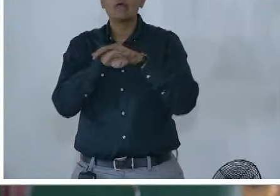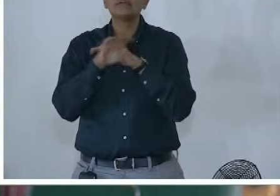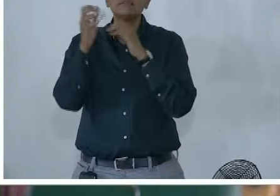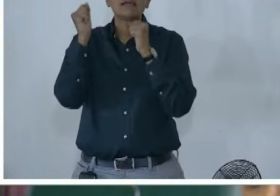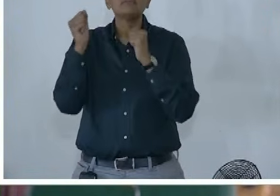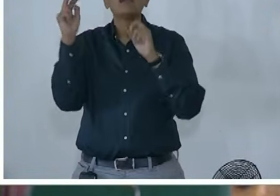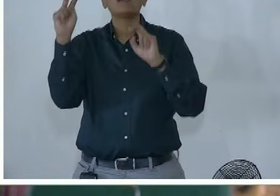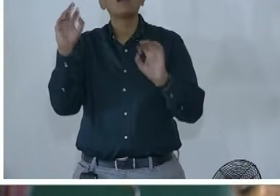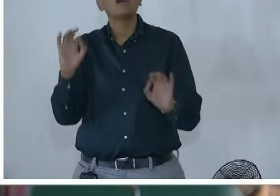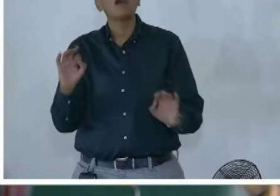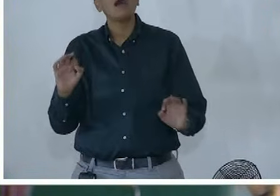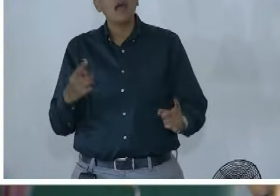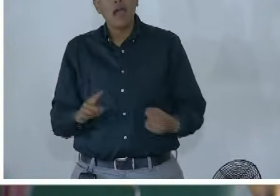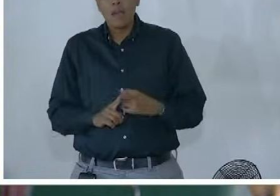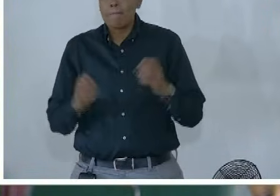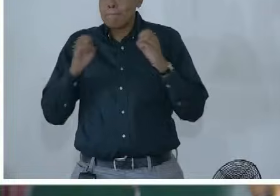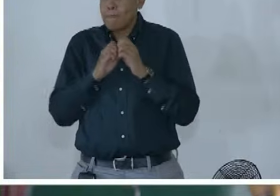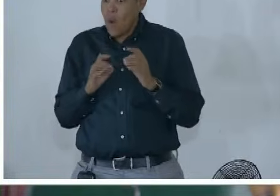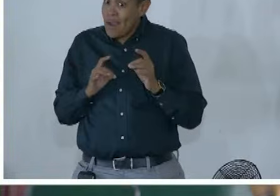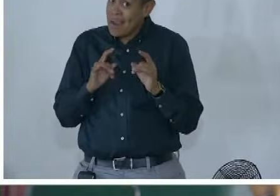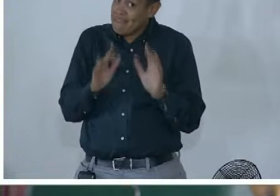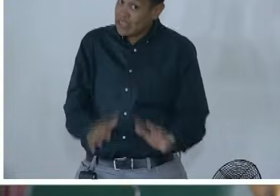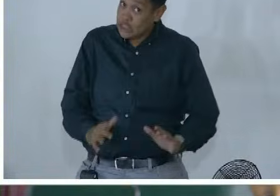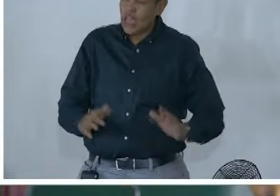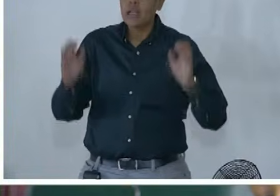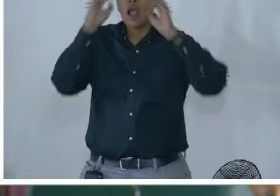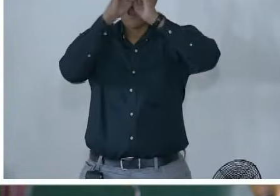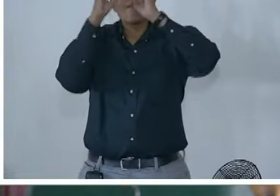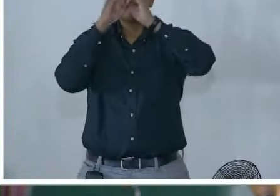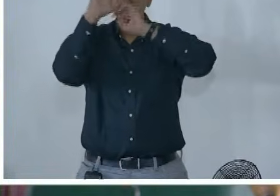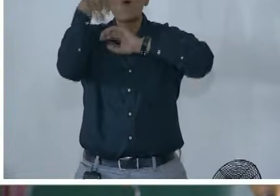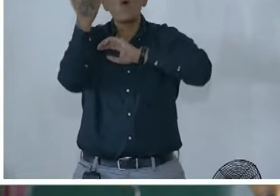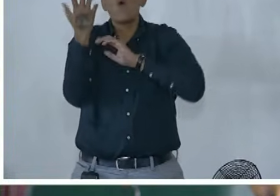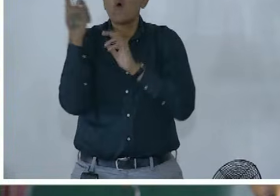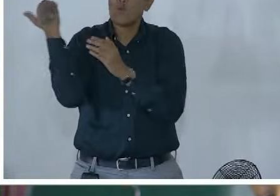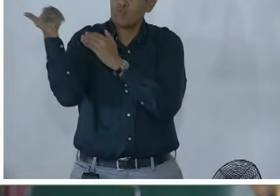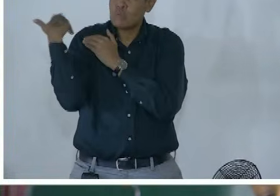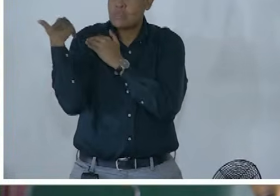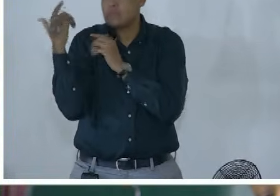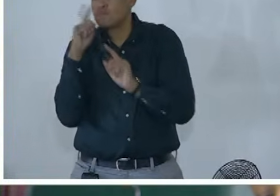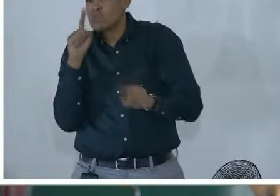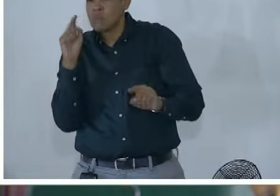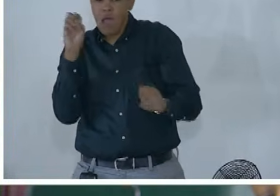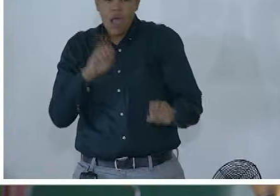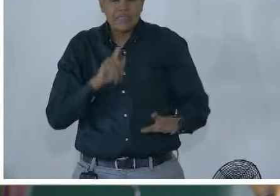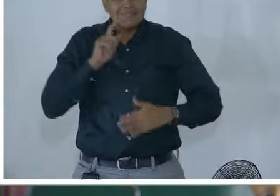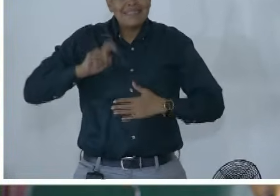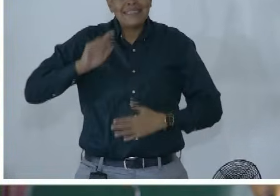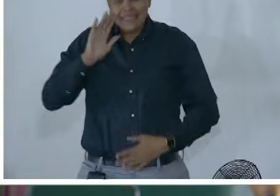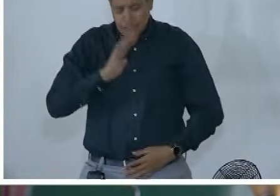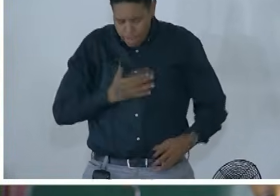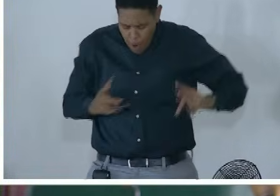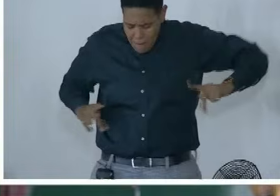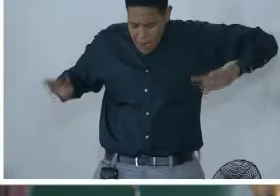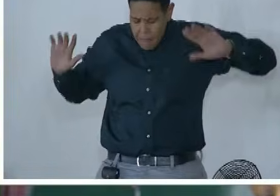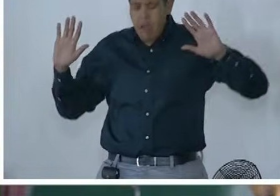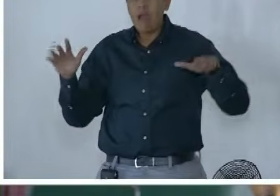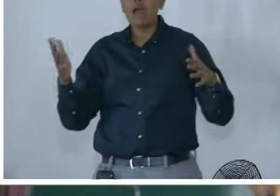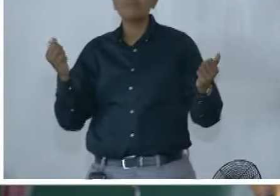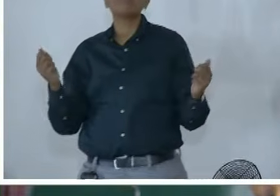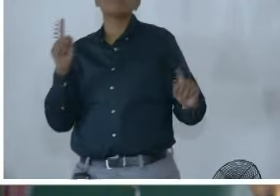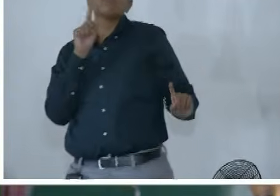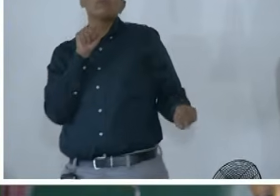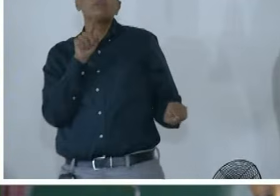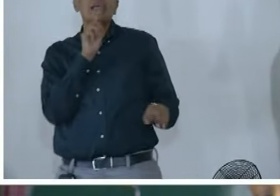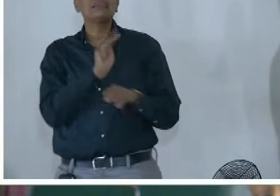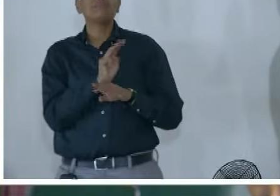accessible, more efficient, and more responsive to the needs of our people. As